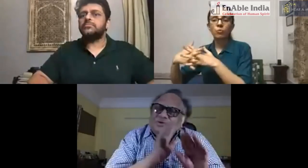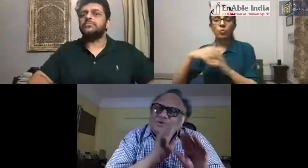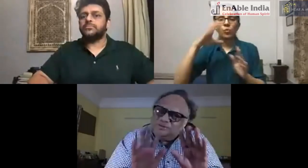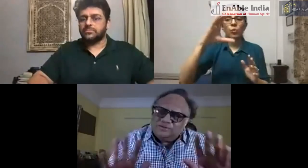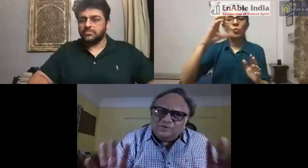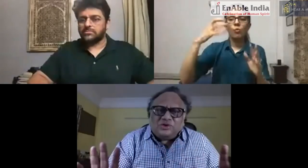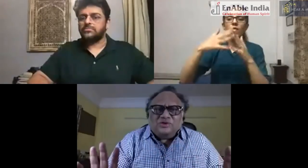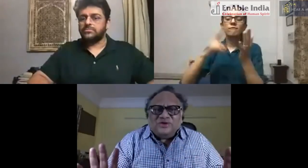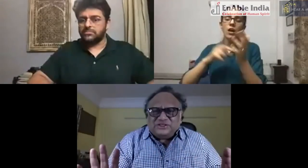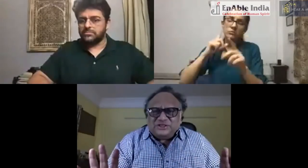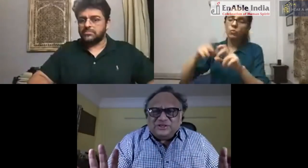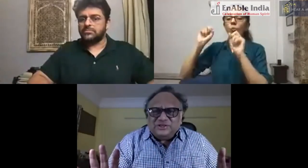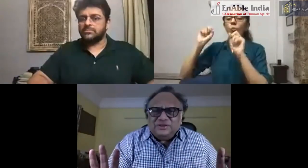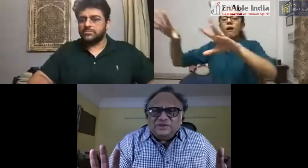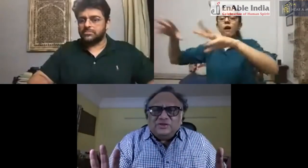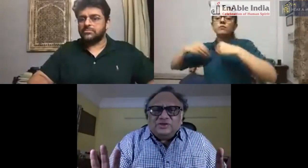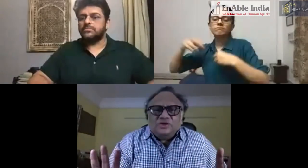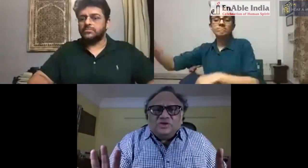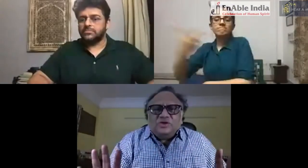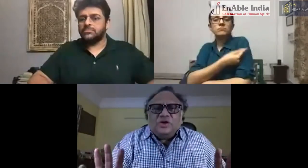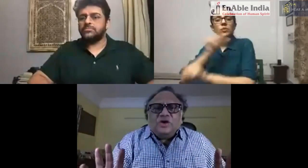He took Covaxin.